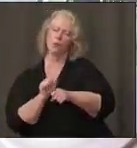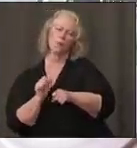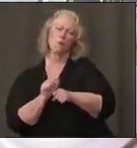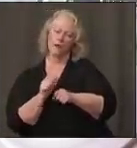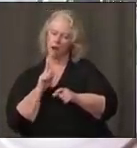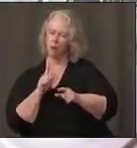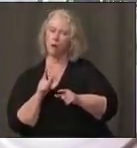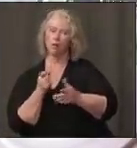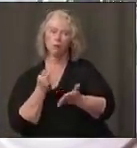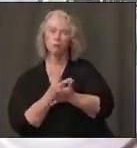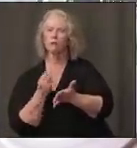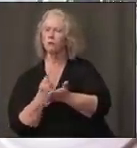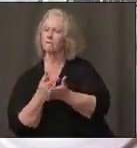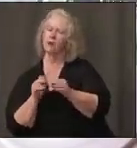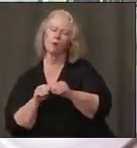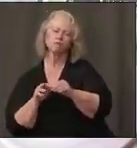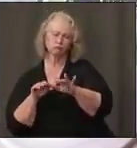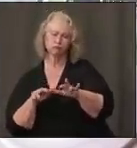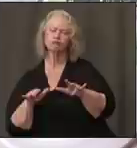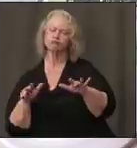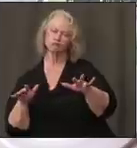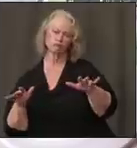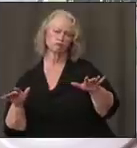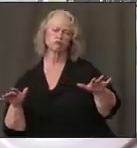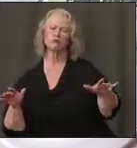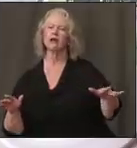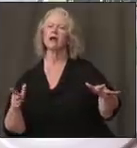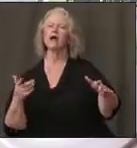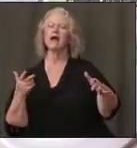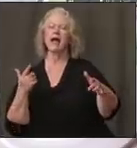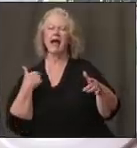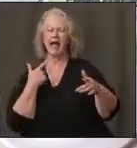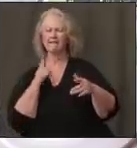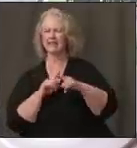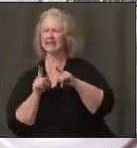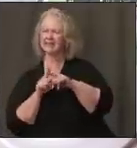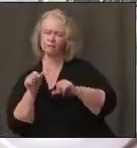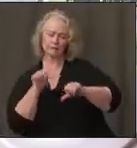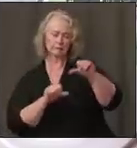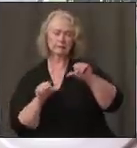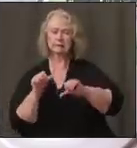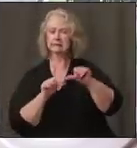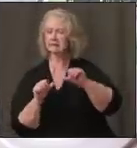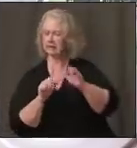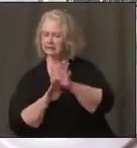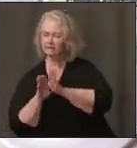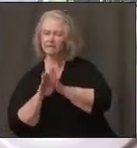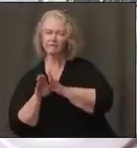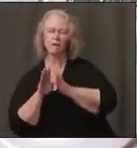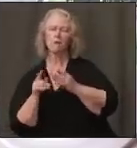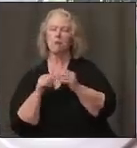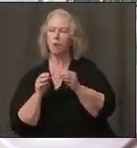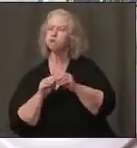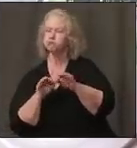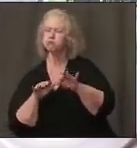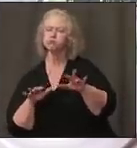these authorizations soon. We're going to see next-generation sequencing come into the market to be used to do large pooled samples. I'm involved with that